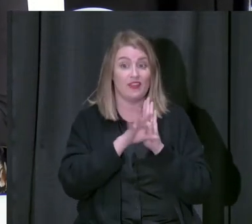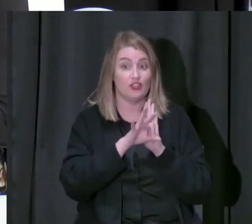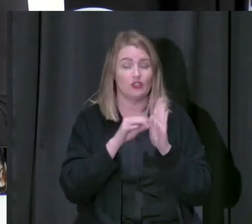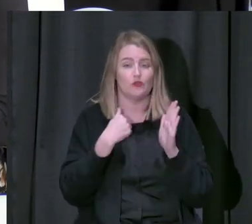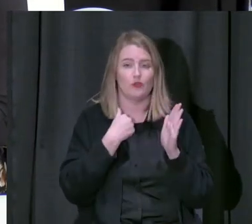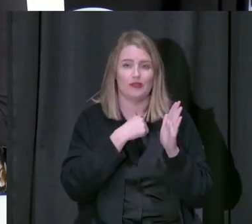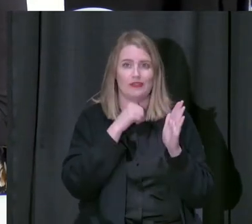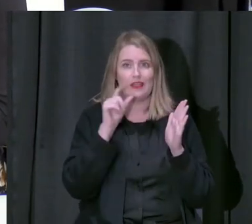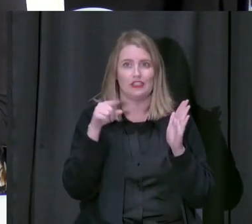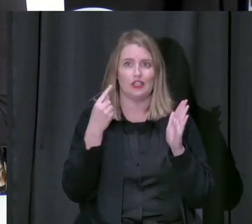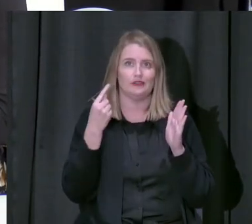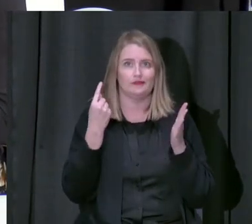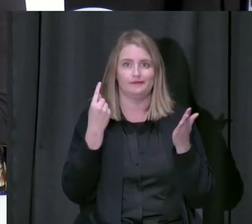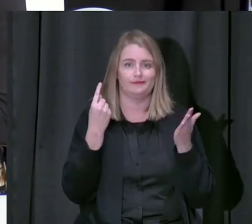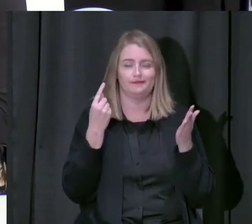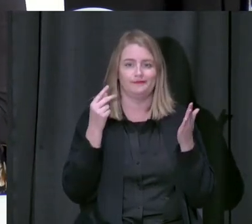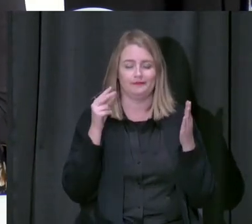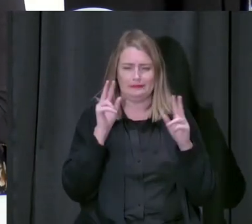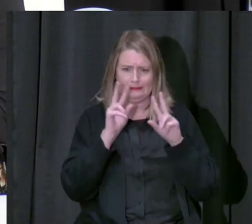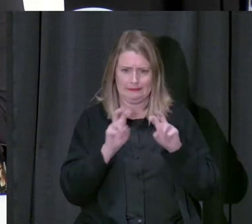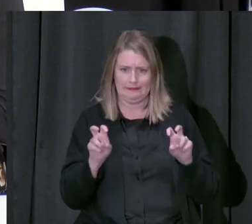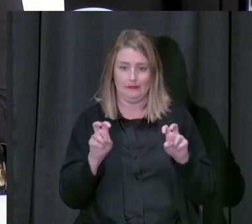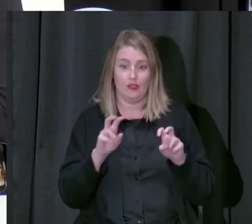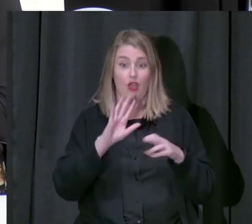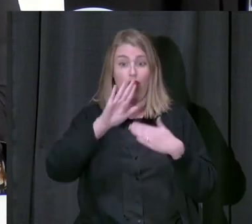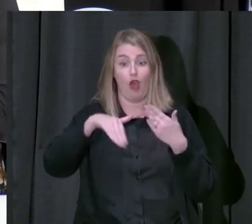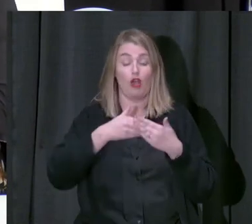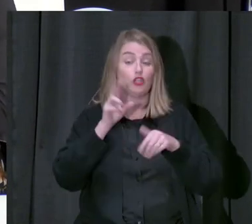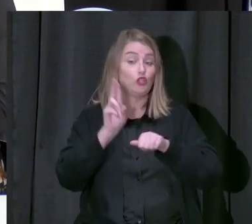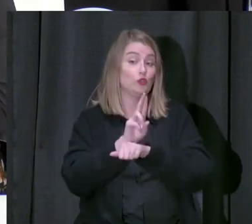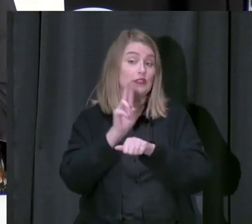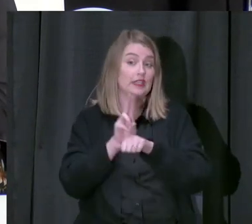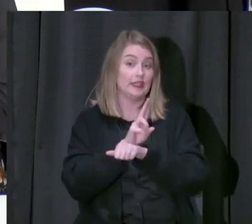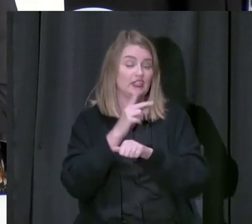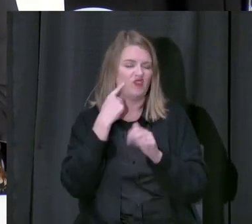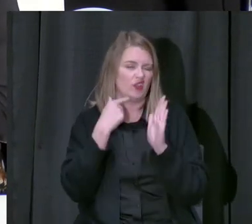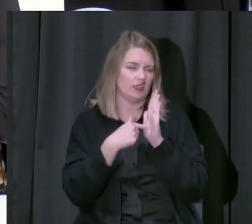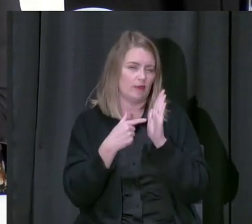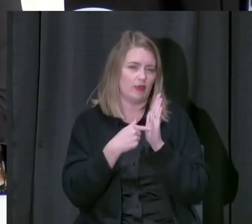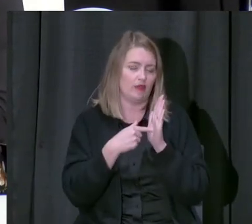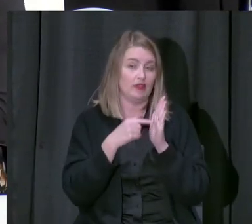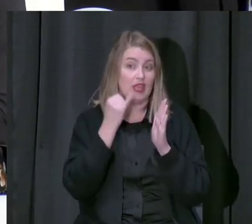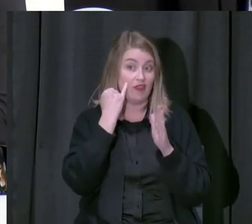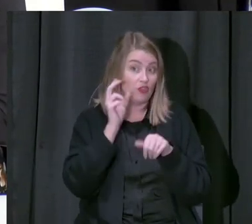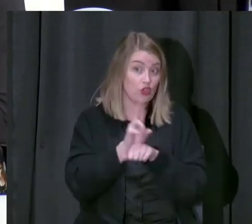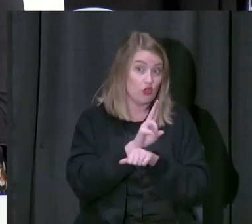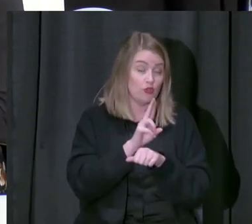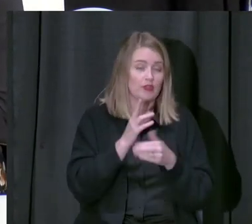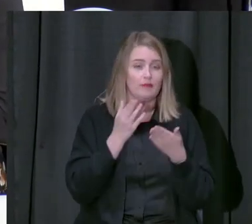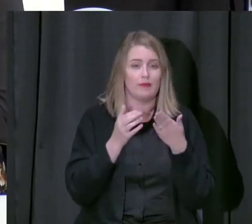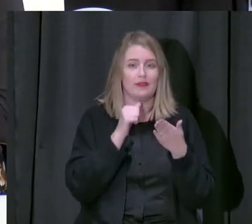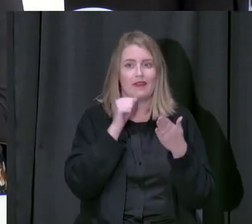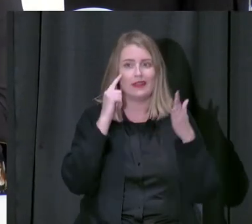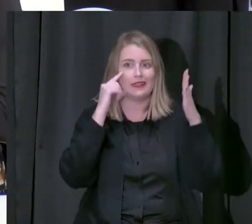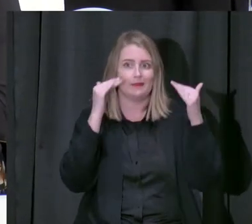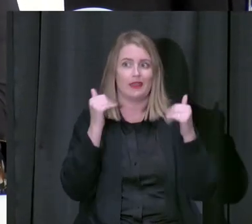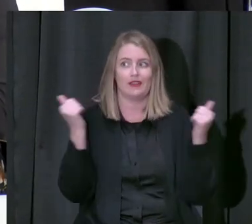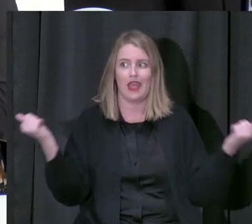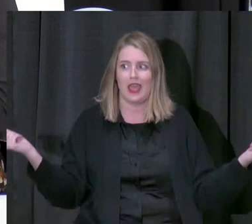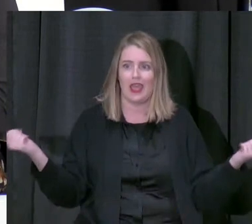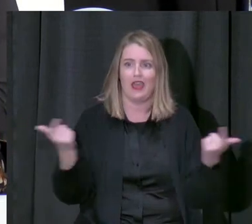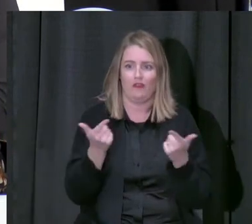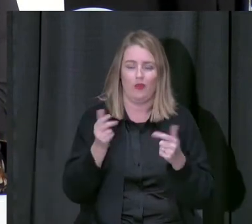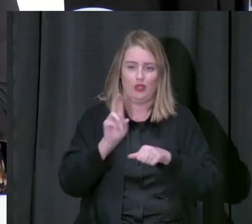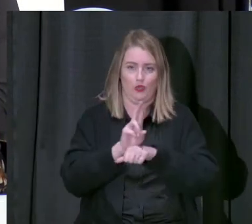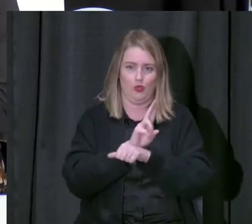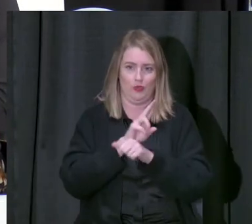not just looking at, you know, all up usage, for example, of a feature, because we might not expect, you know, everybody to be